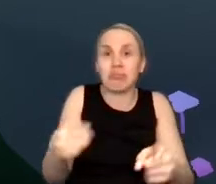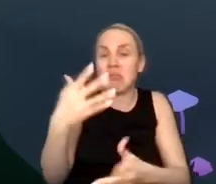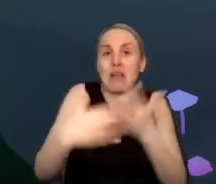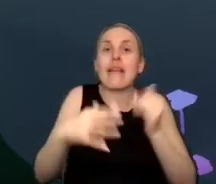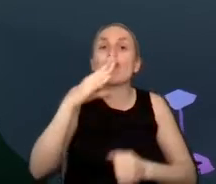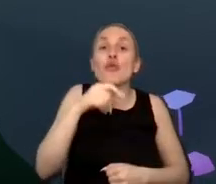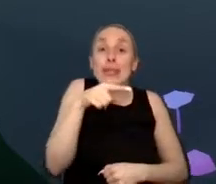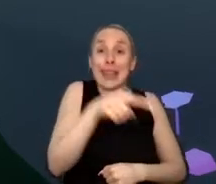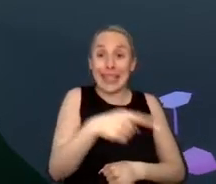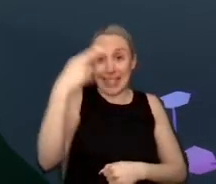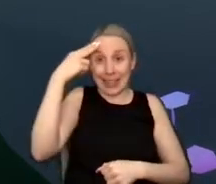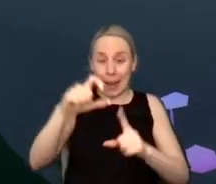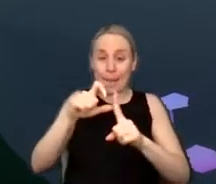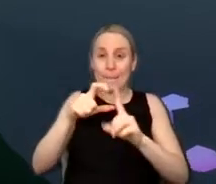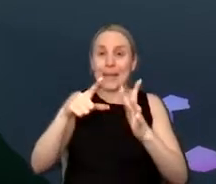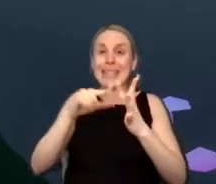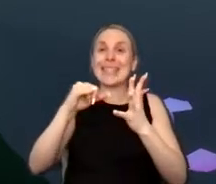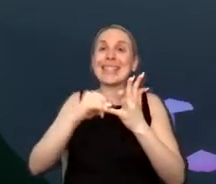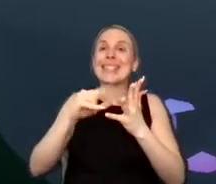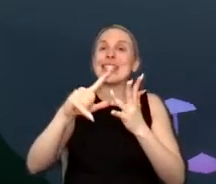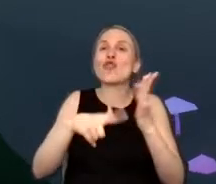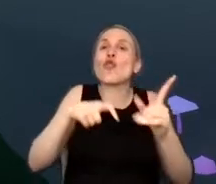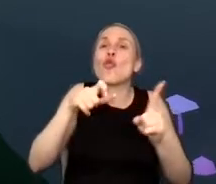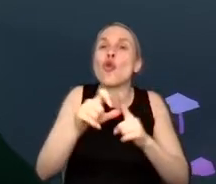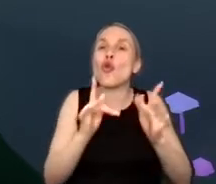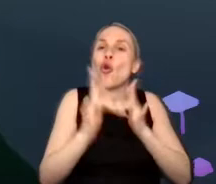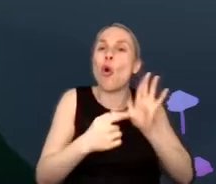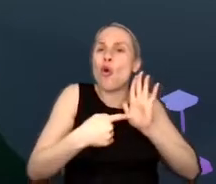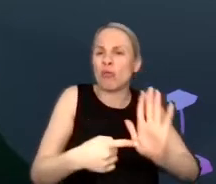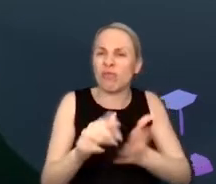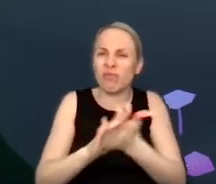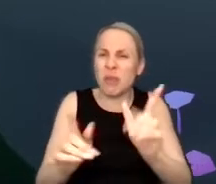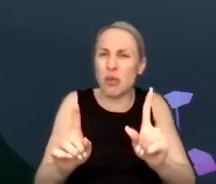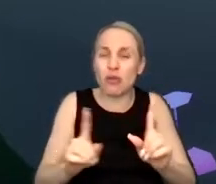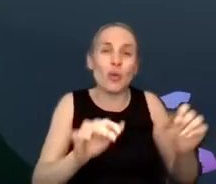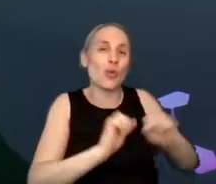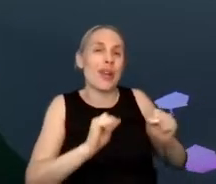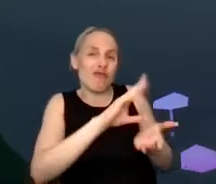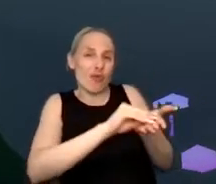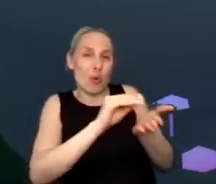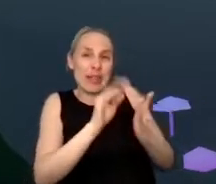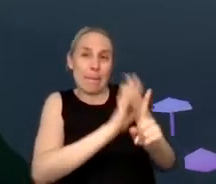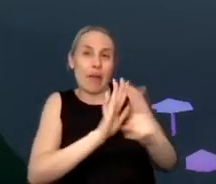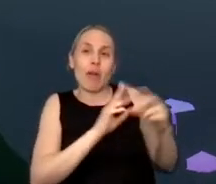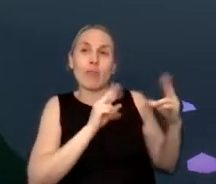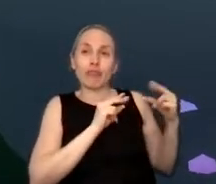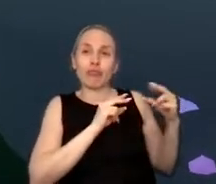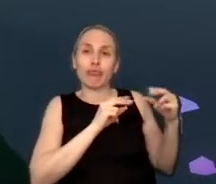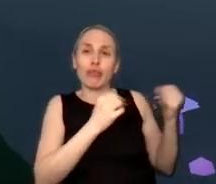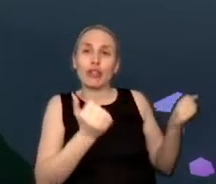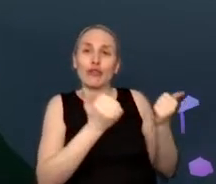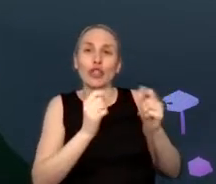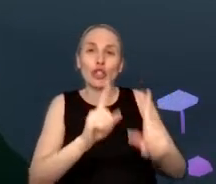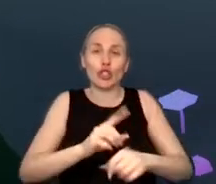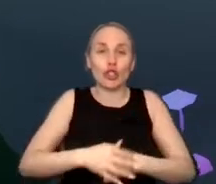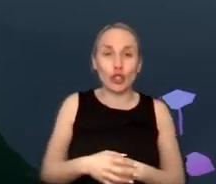it in one sentence? Should we wait till the recording is finished? Lab calls it. And so I thought that was really interesting